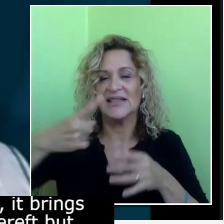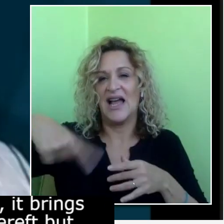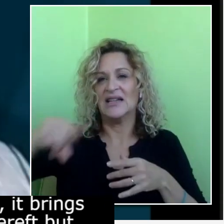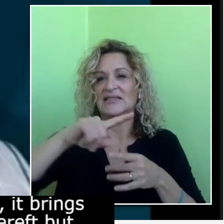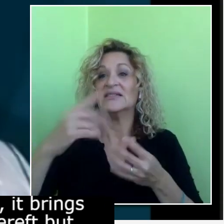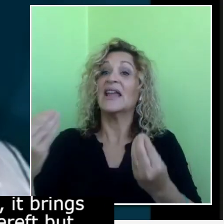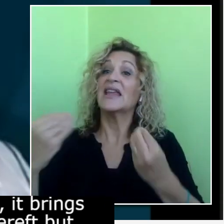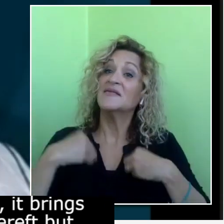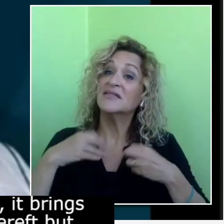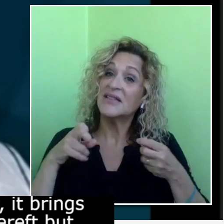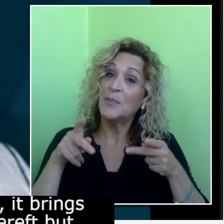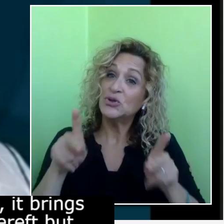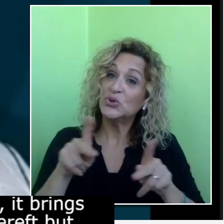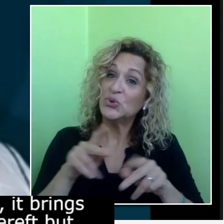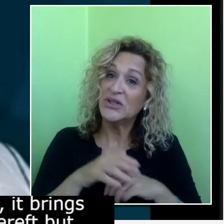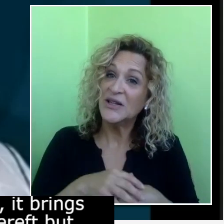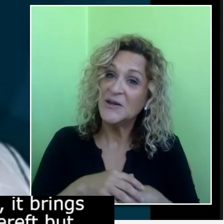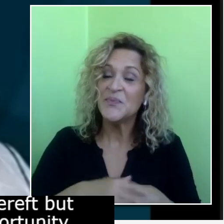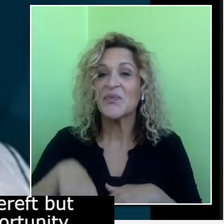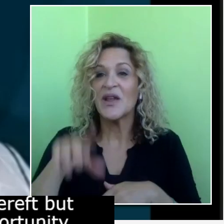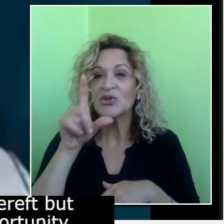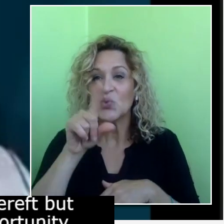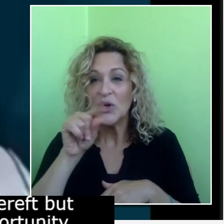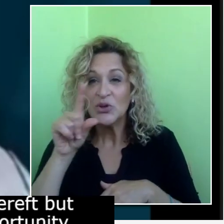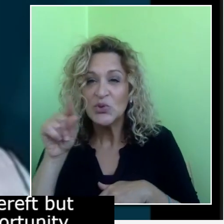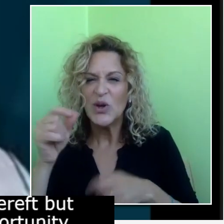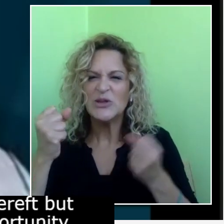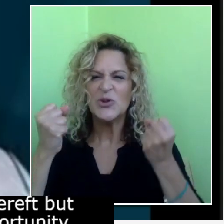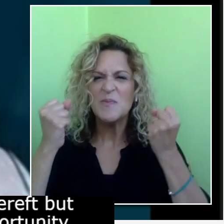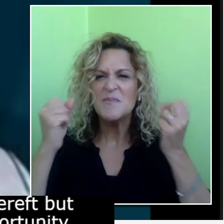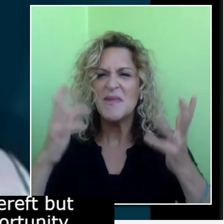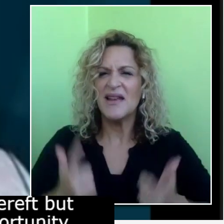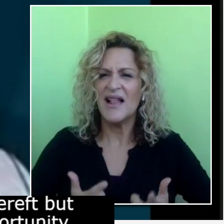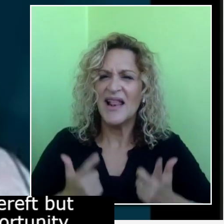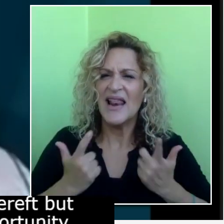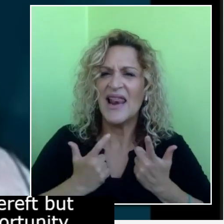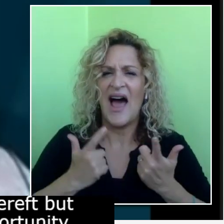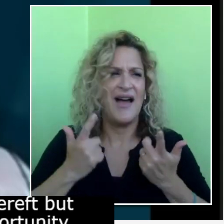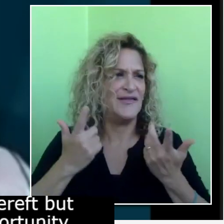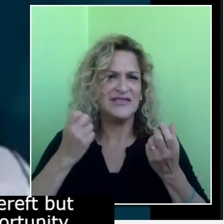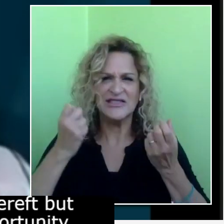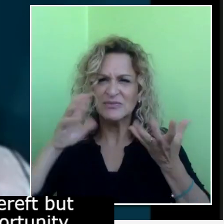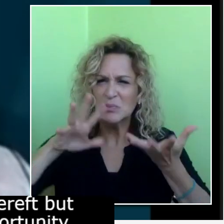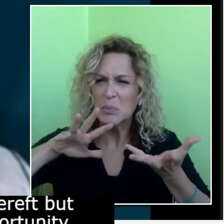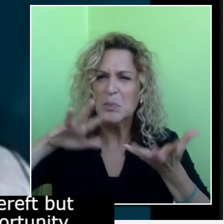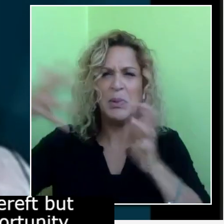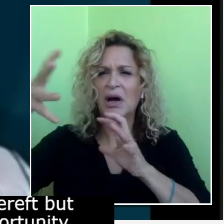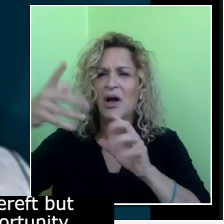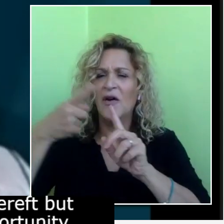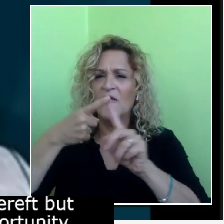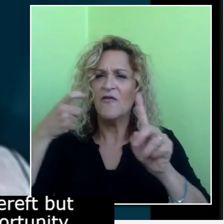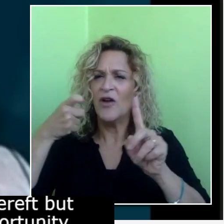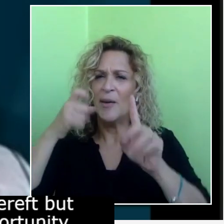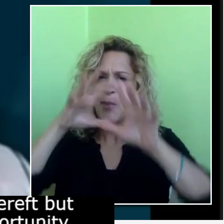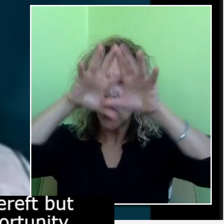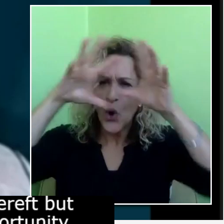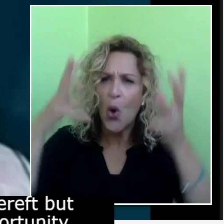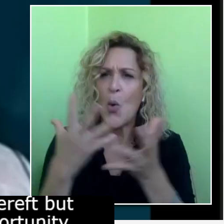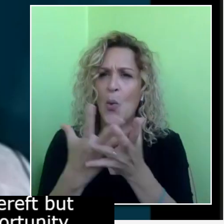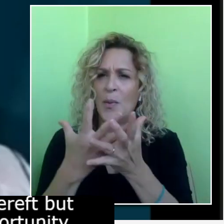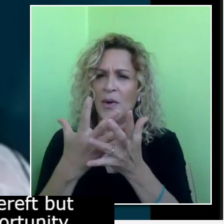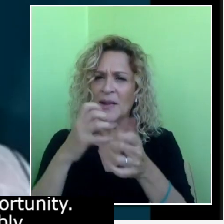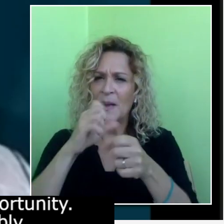In 2020, when so many lives have been so terribly disrupted by a global pandemic and by